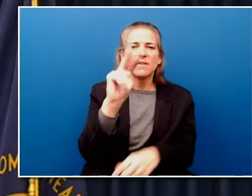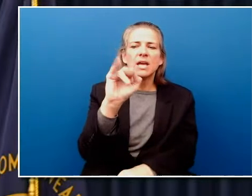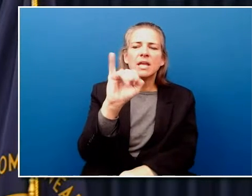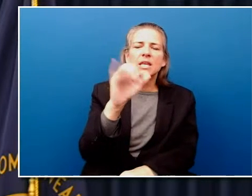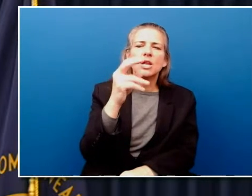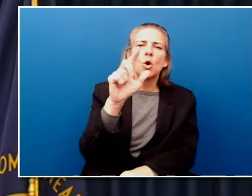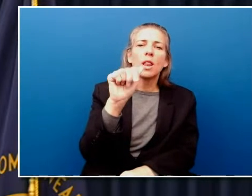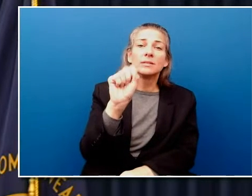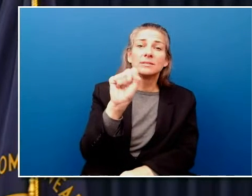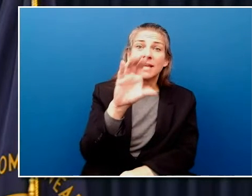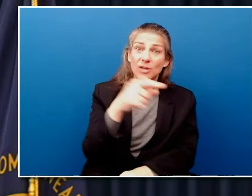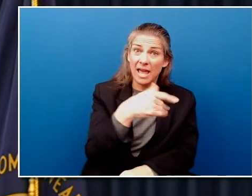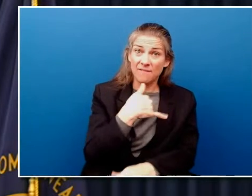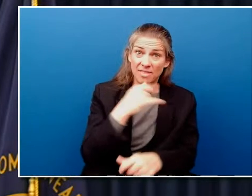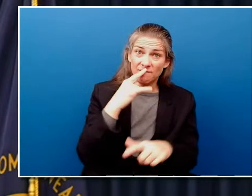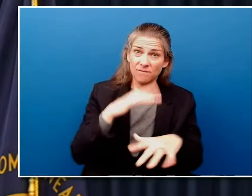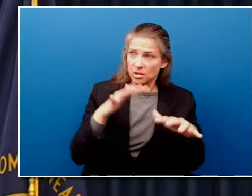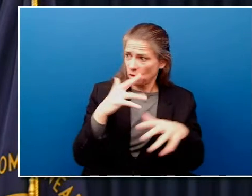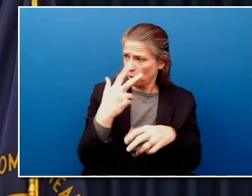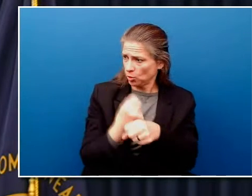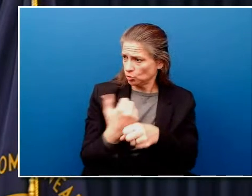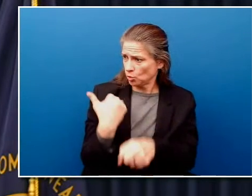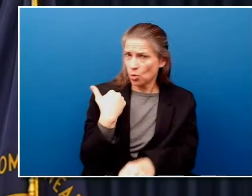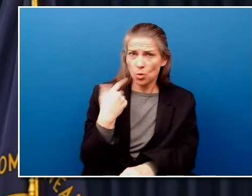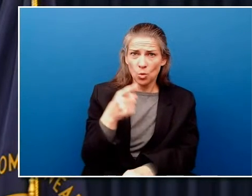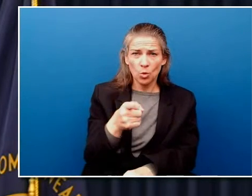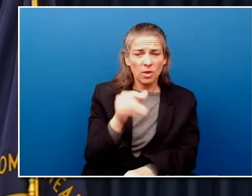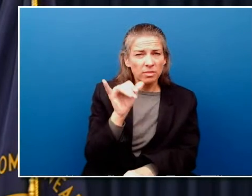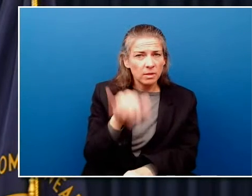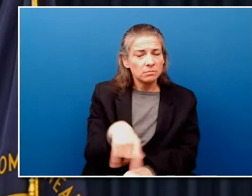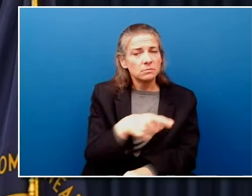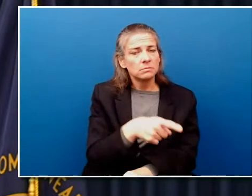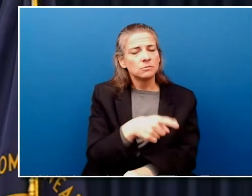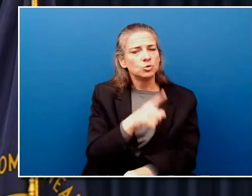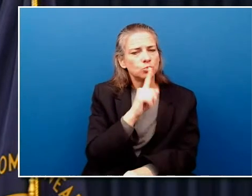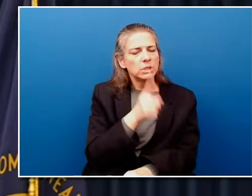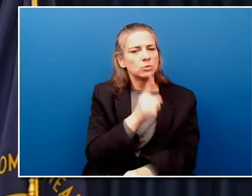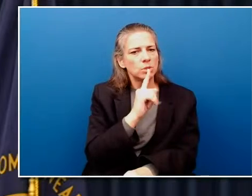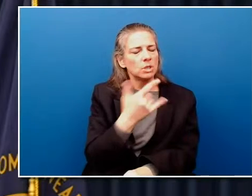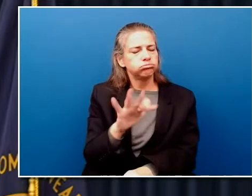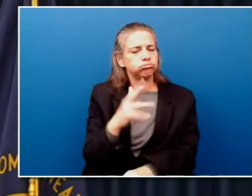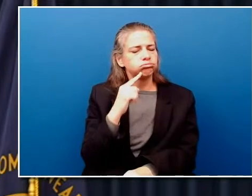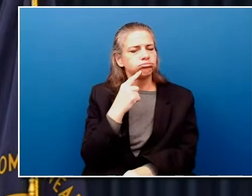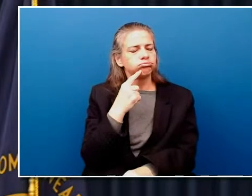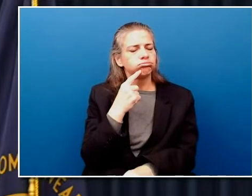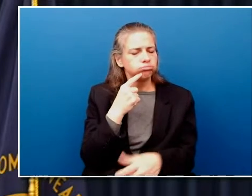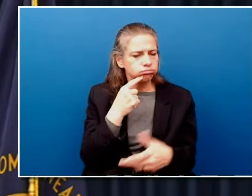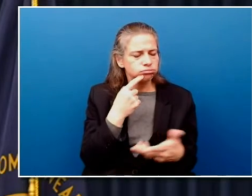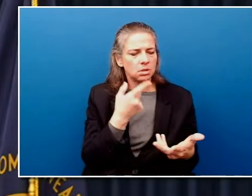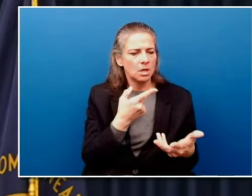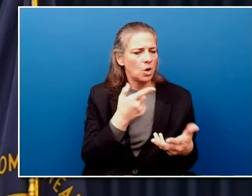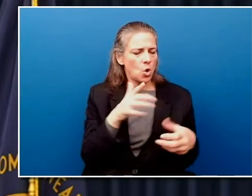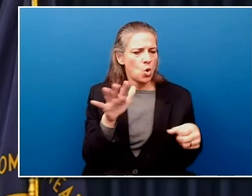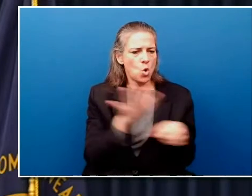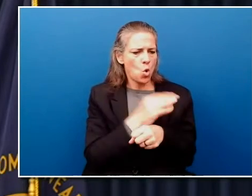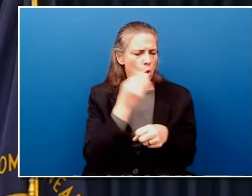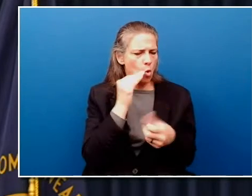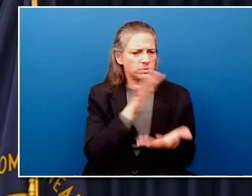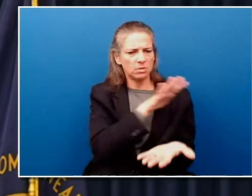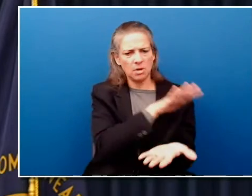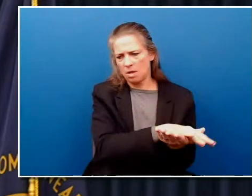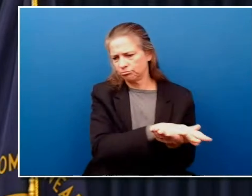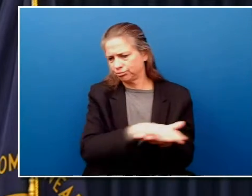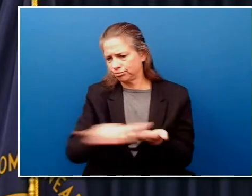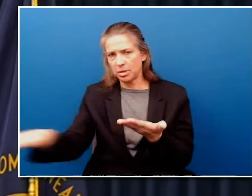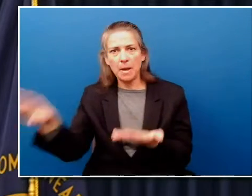flooding, what, about 3 years ago? That was really intense, took entire homes on their main street, knocked